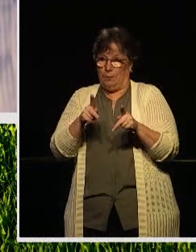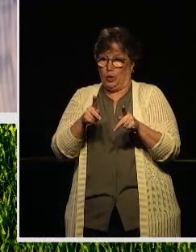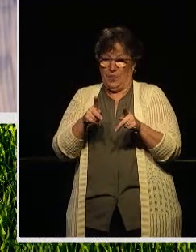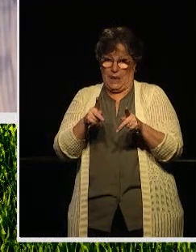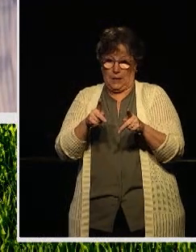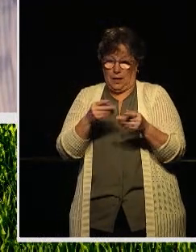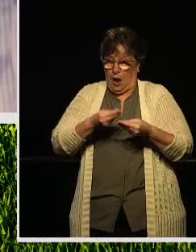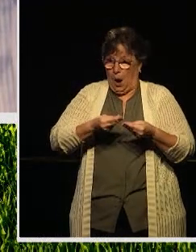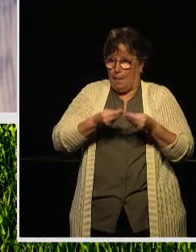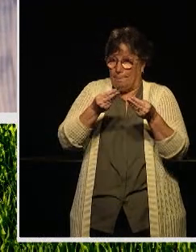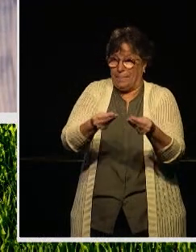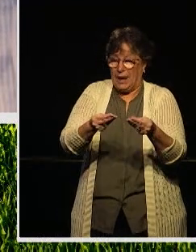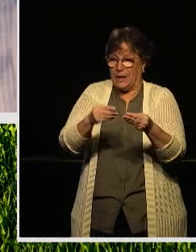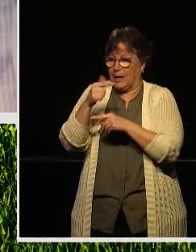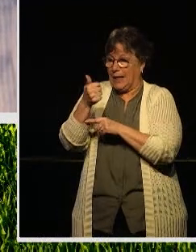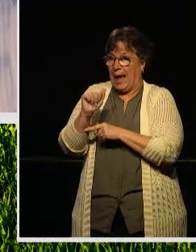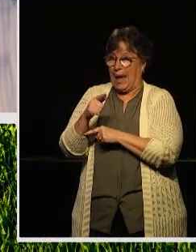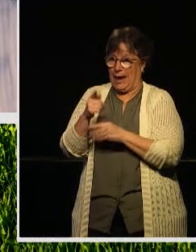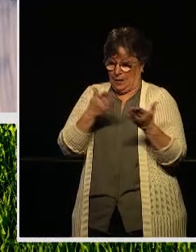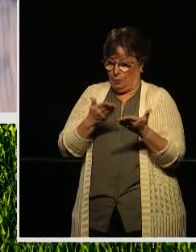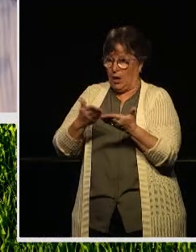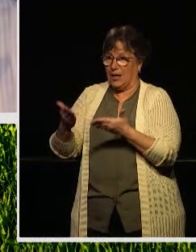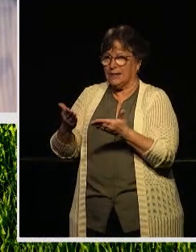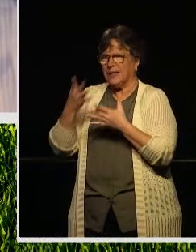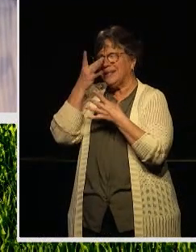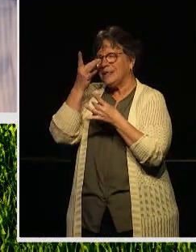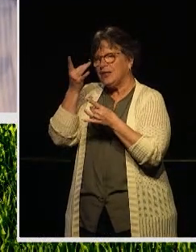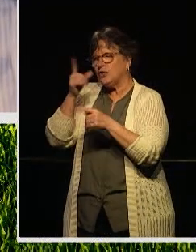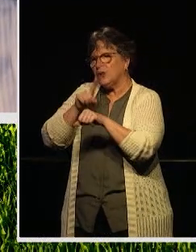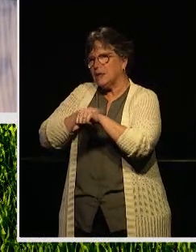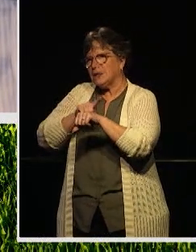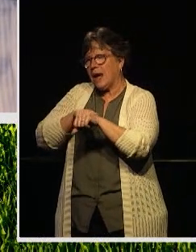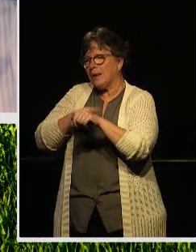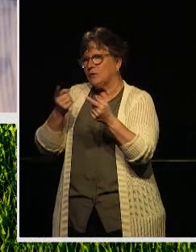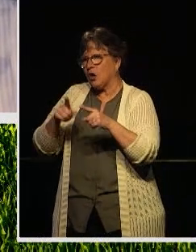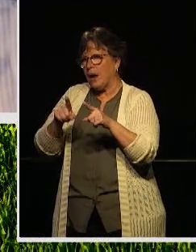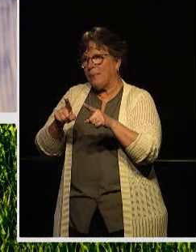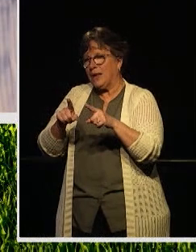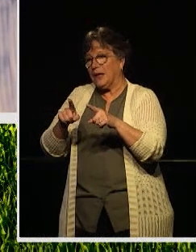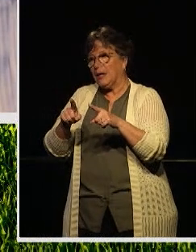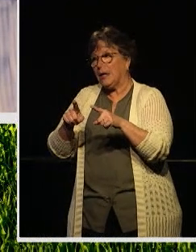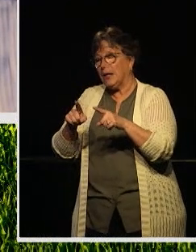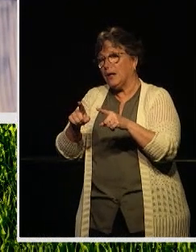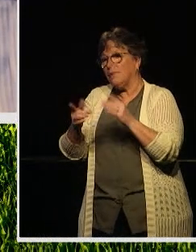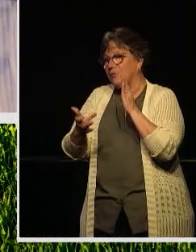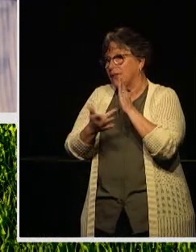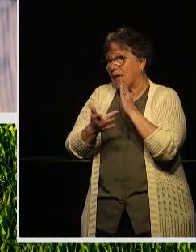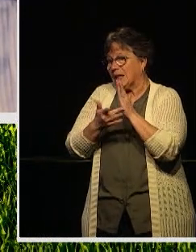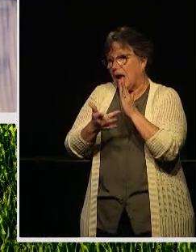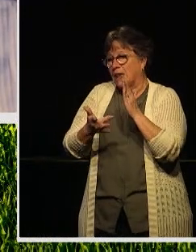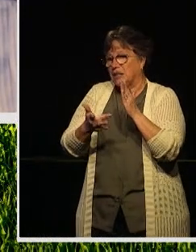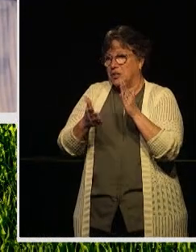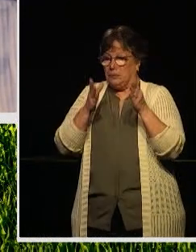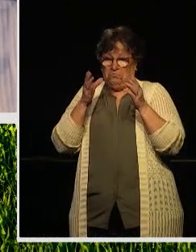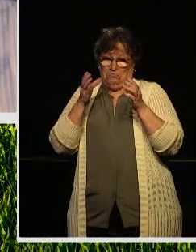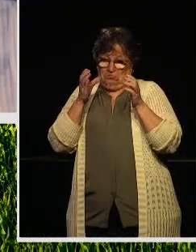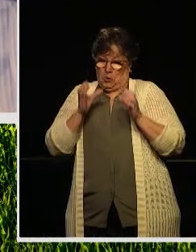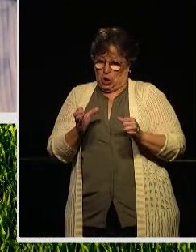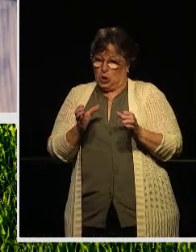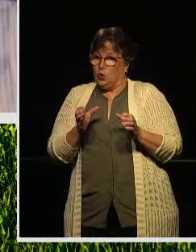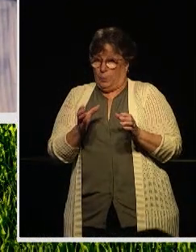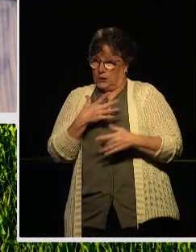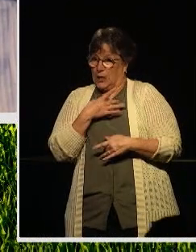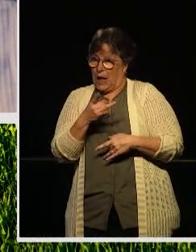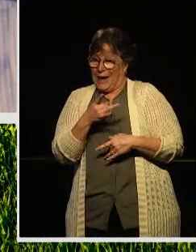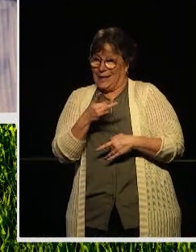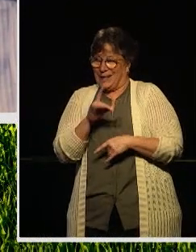products, I think it's interesting times. We've seen some technology has a consumer appeal. Others, technologies,